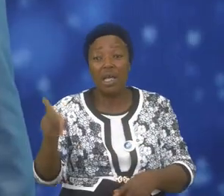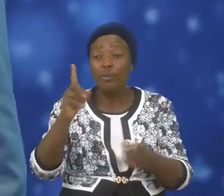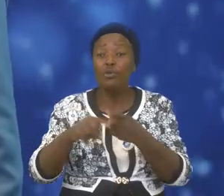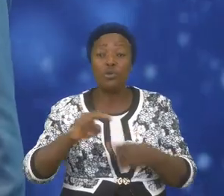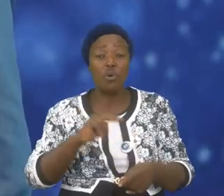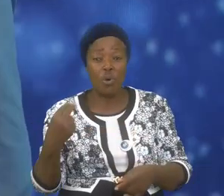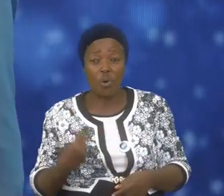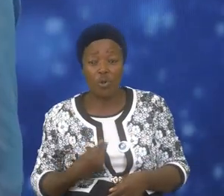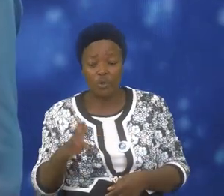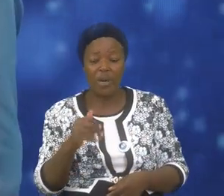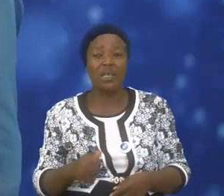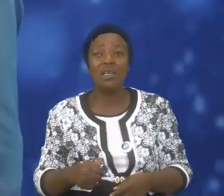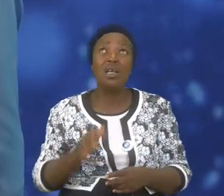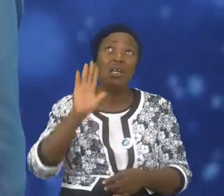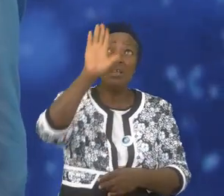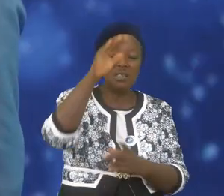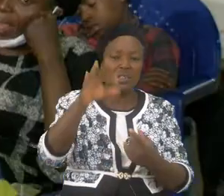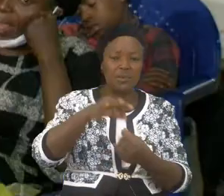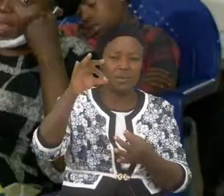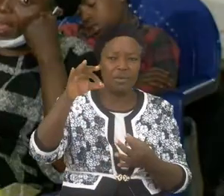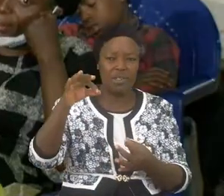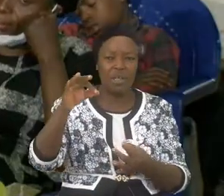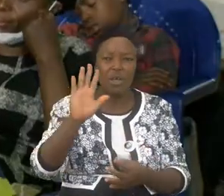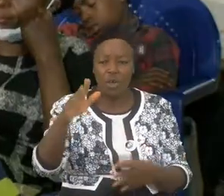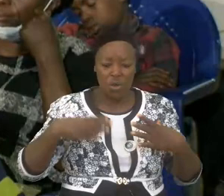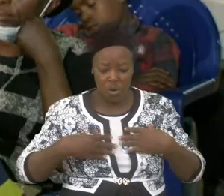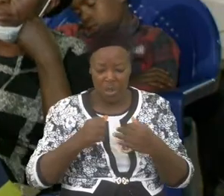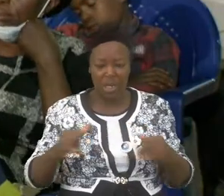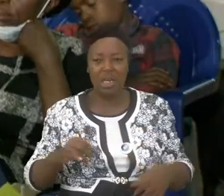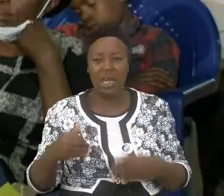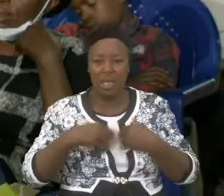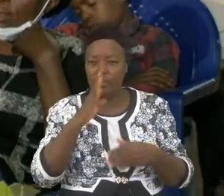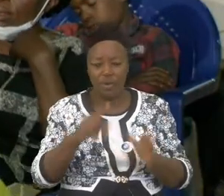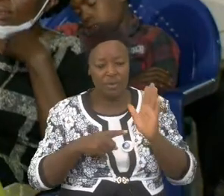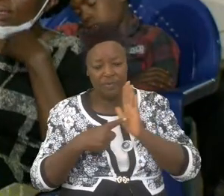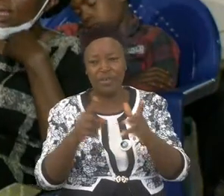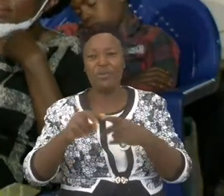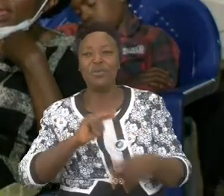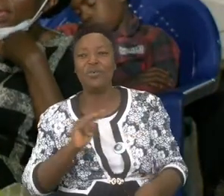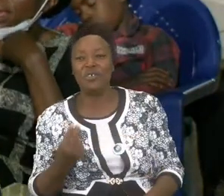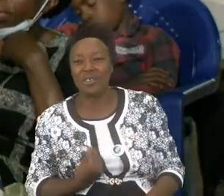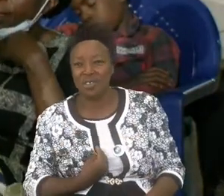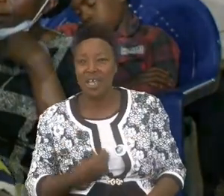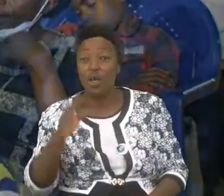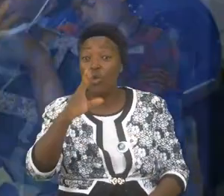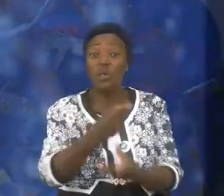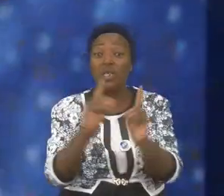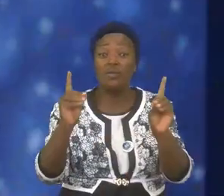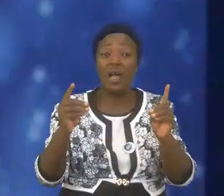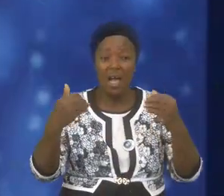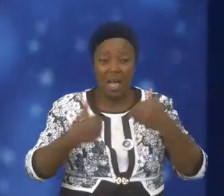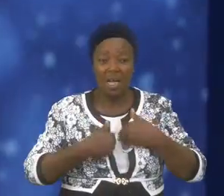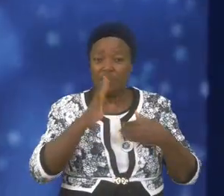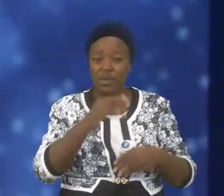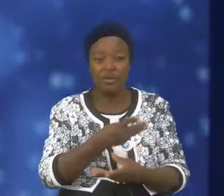has been revealed to us. Your deliverance has been revealed to us. The solution to your